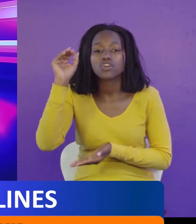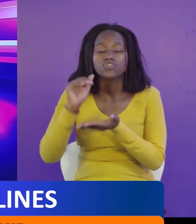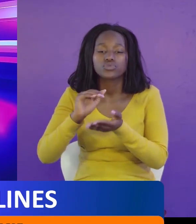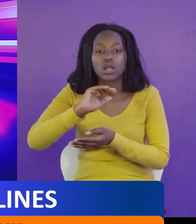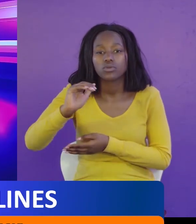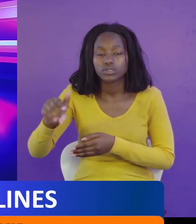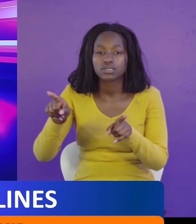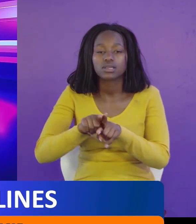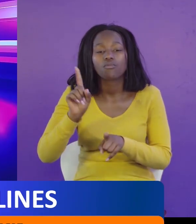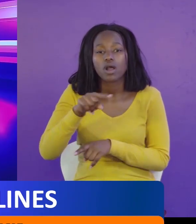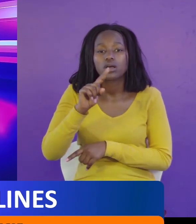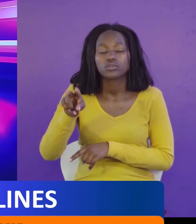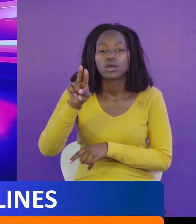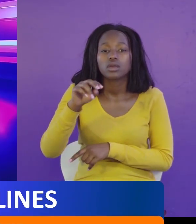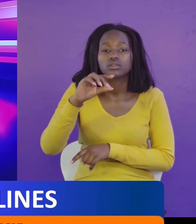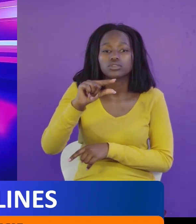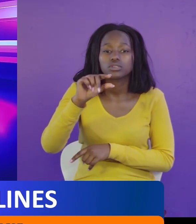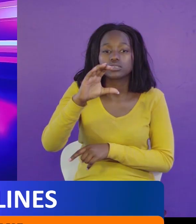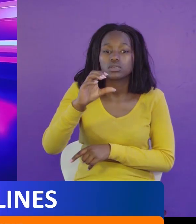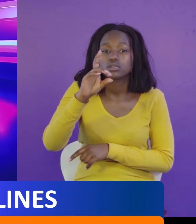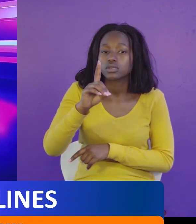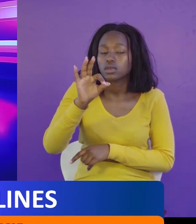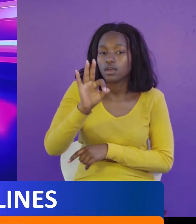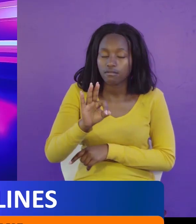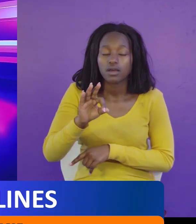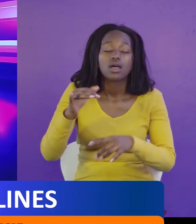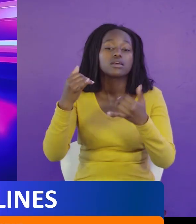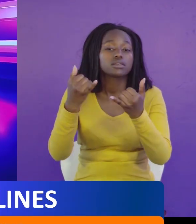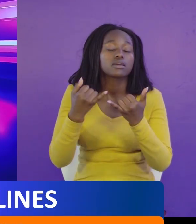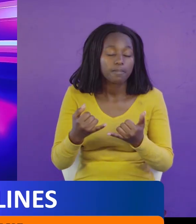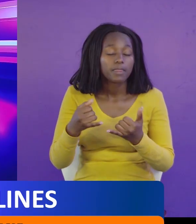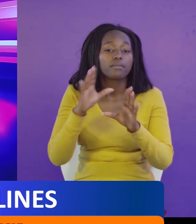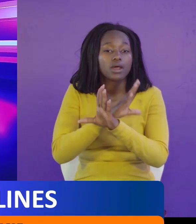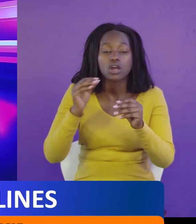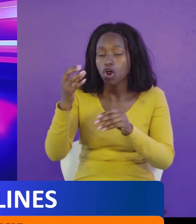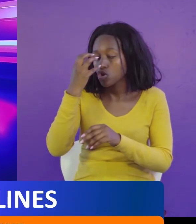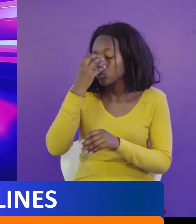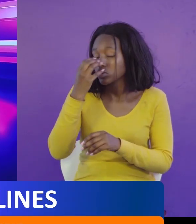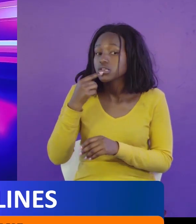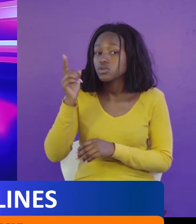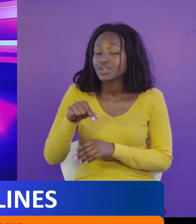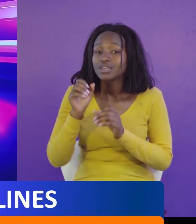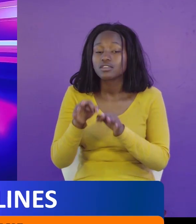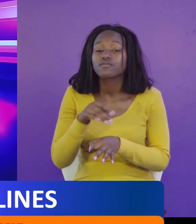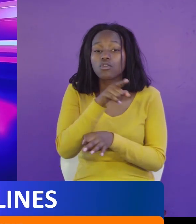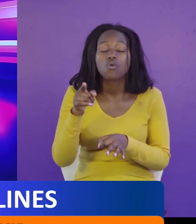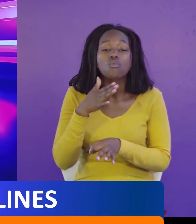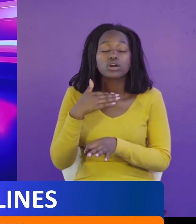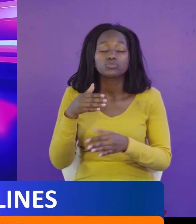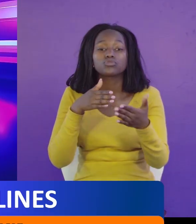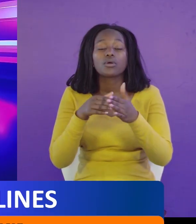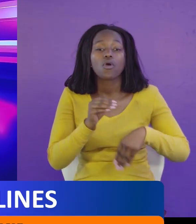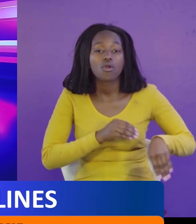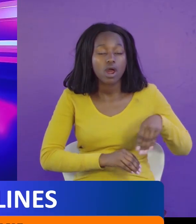NGCDF. On his part, President William Ruto, however, insisted that fighting corruption across all arms